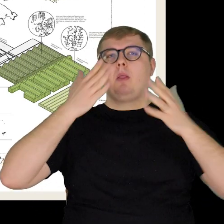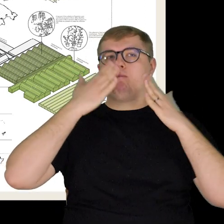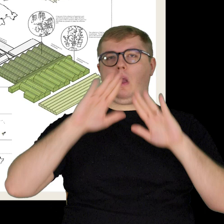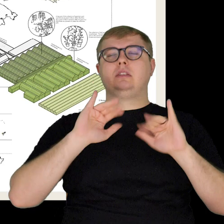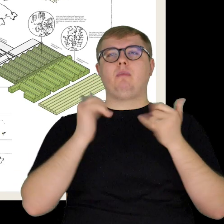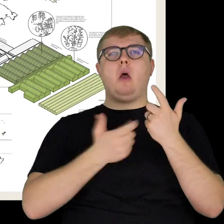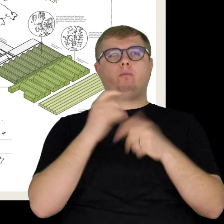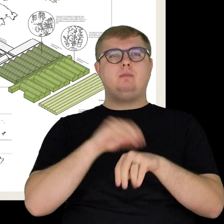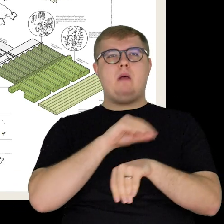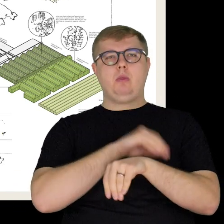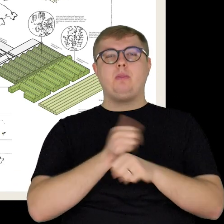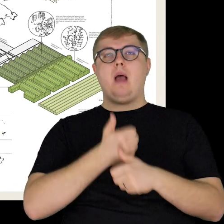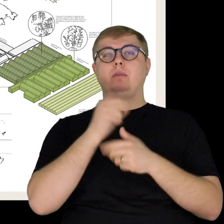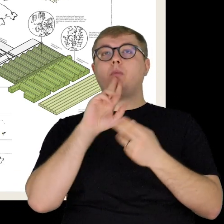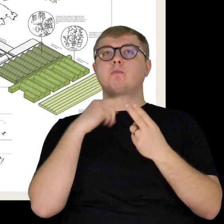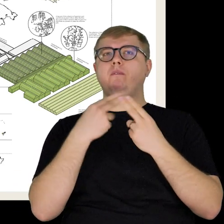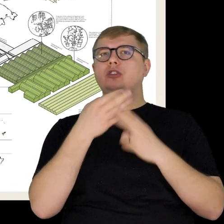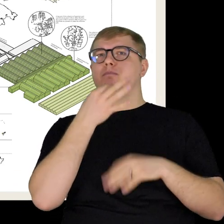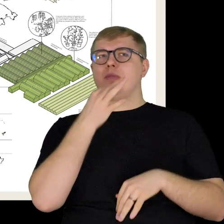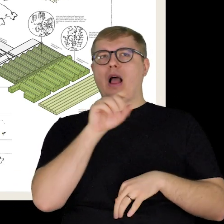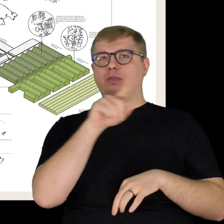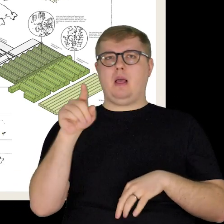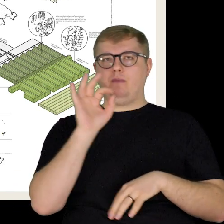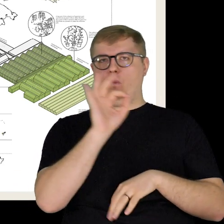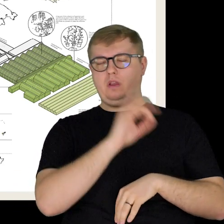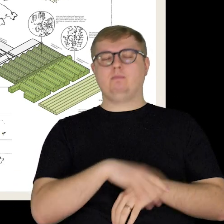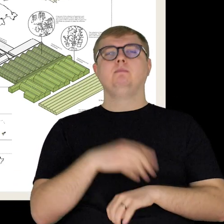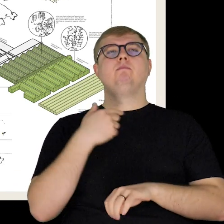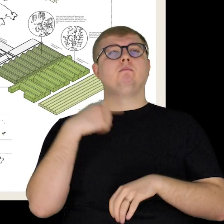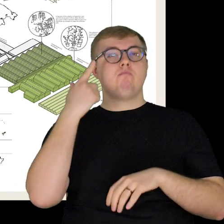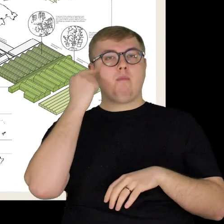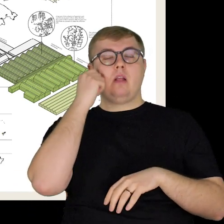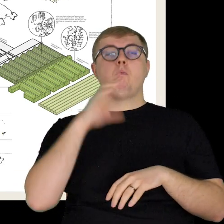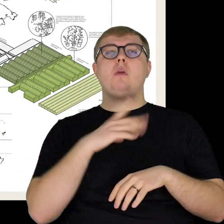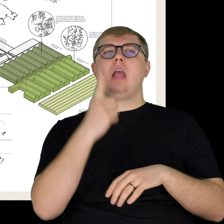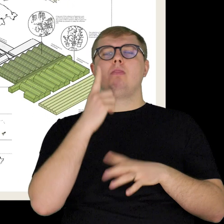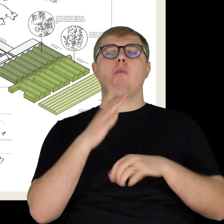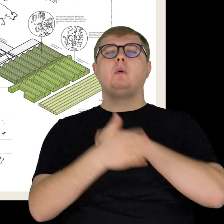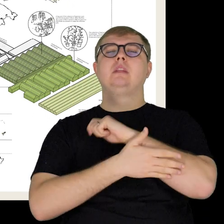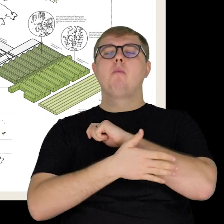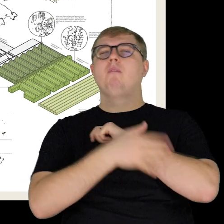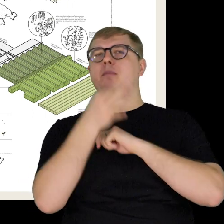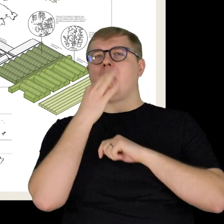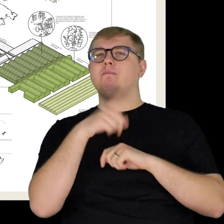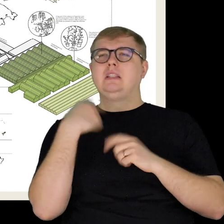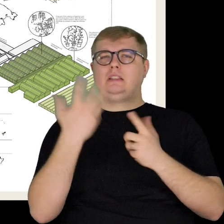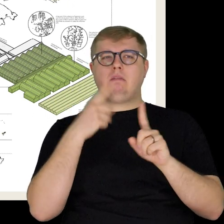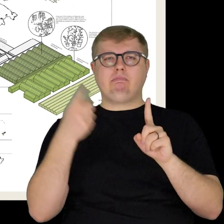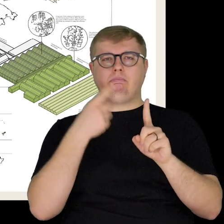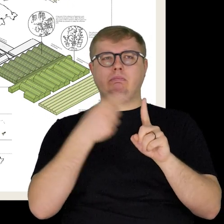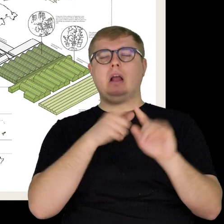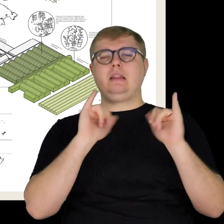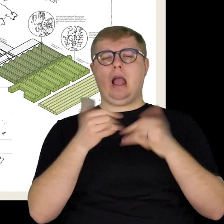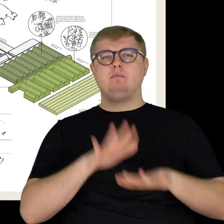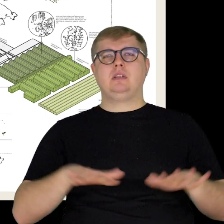and address some of the questions. So if you remember, one of the core questions that we started with is, how is this spaces constituted? What are these spaces of